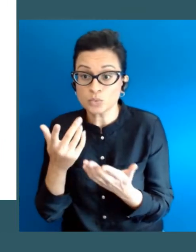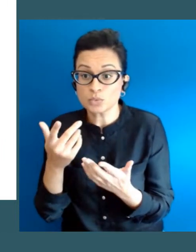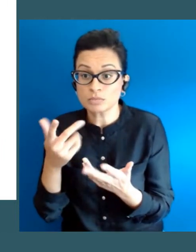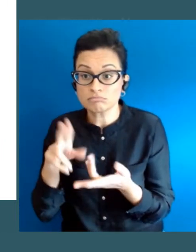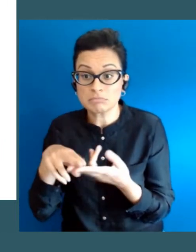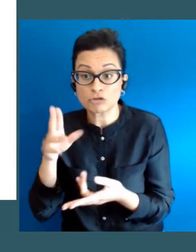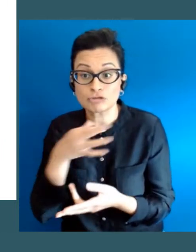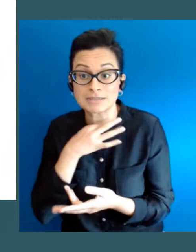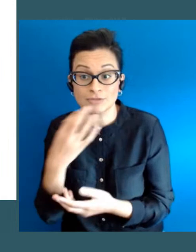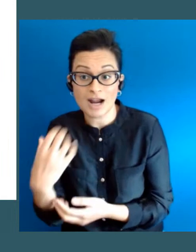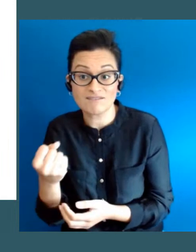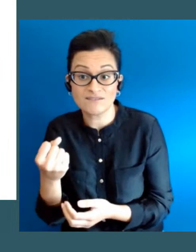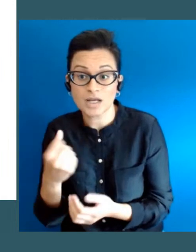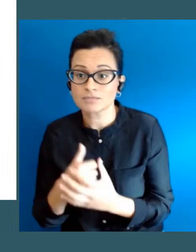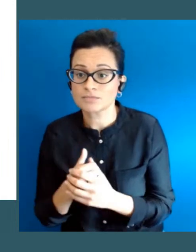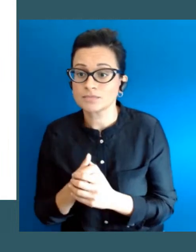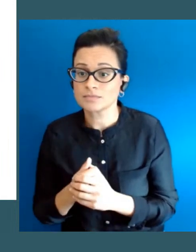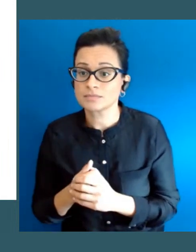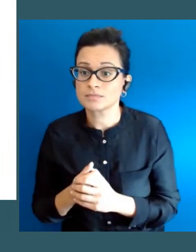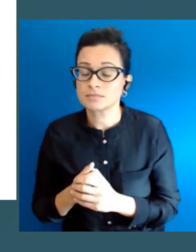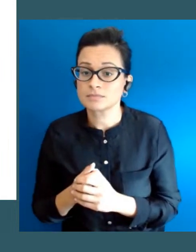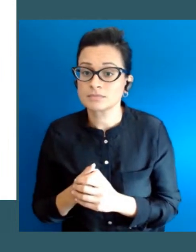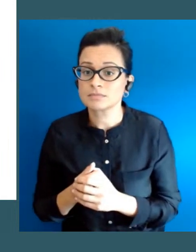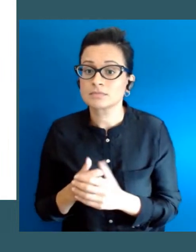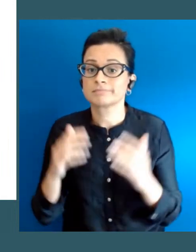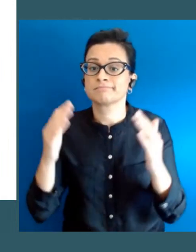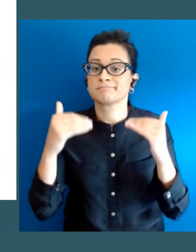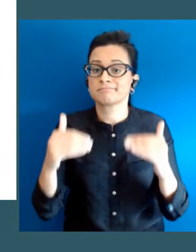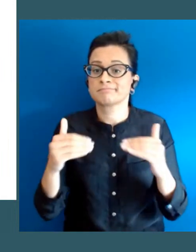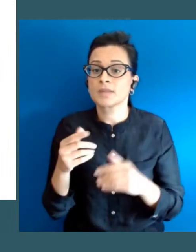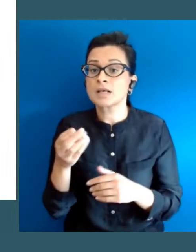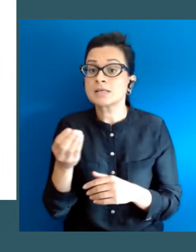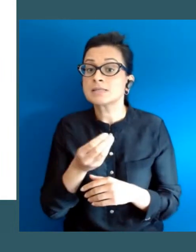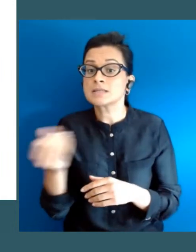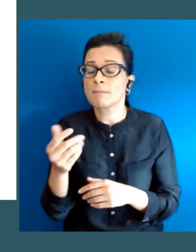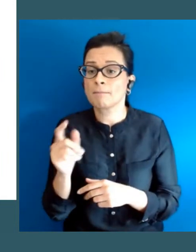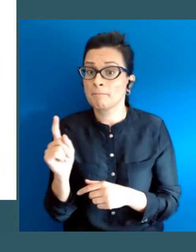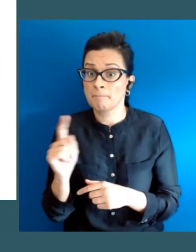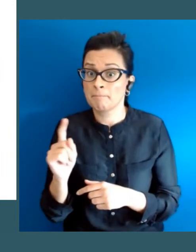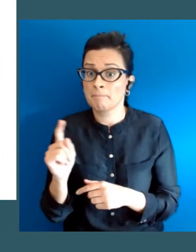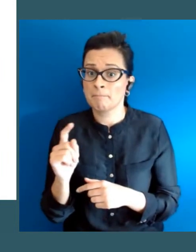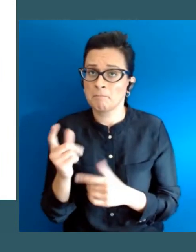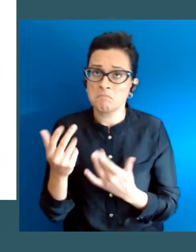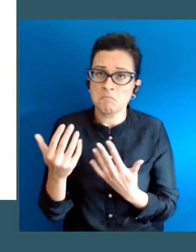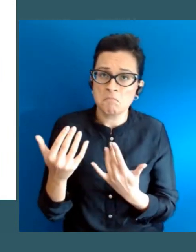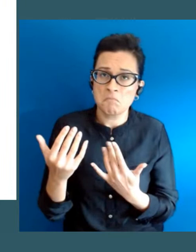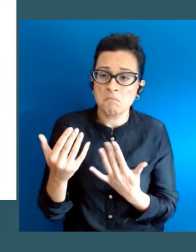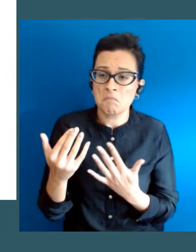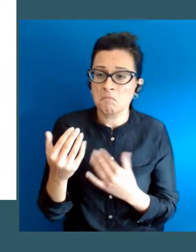those who are in the population that have no